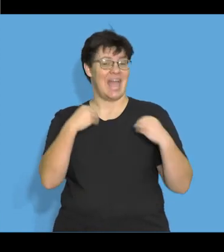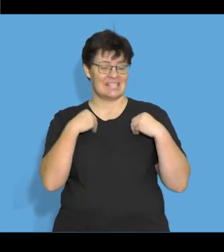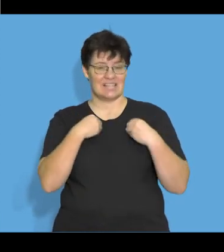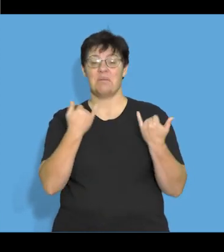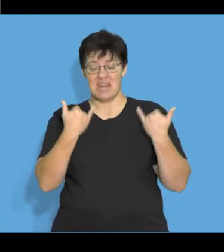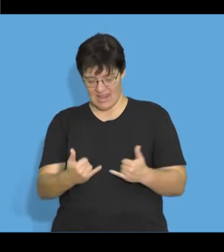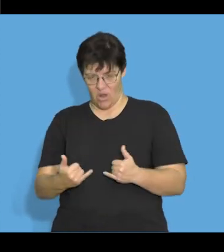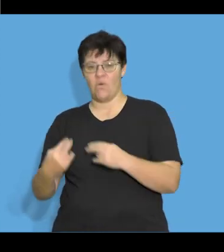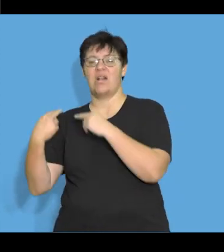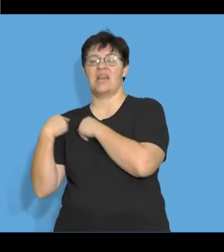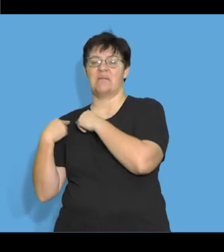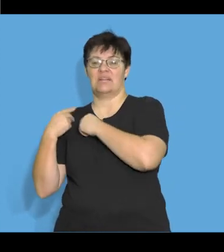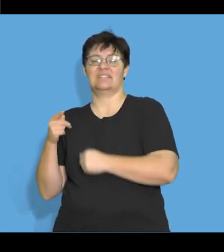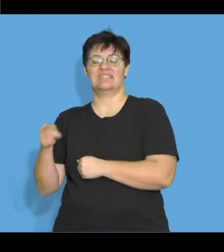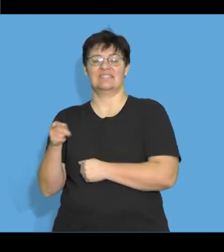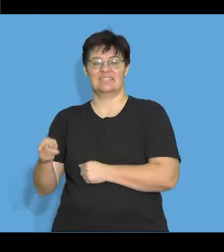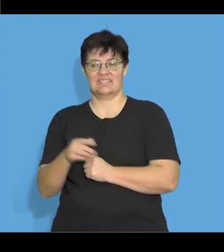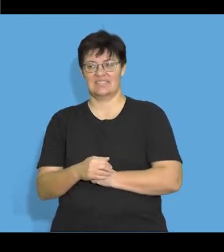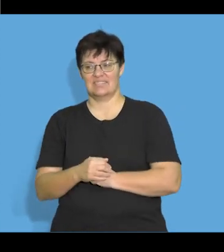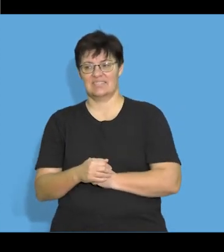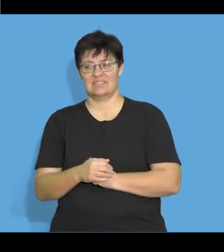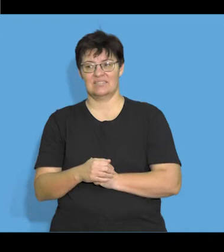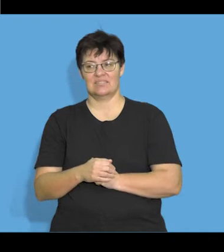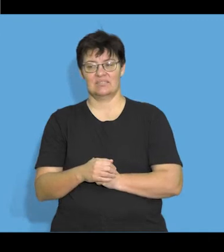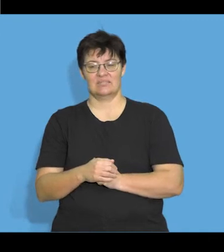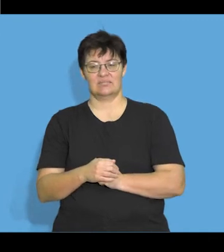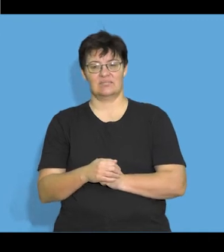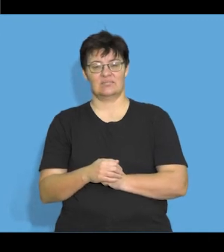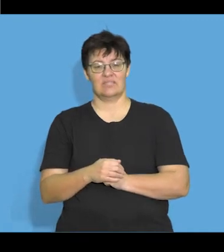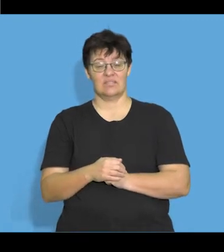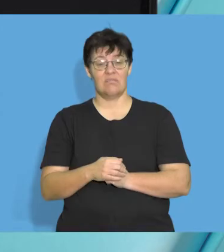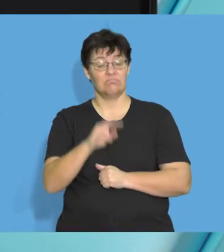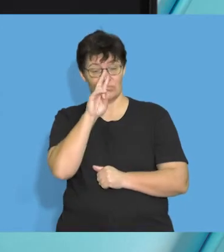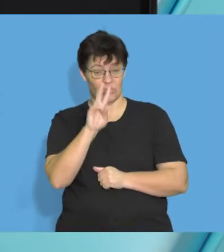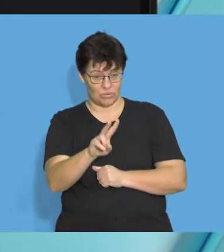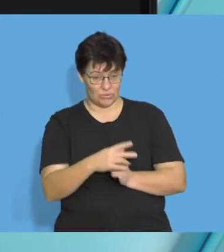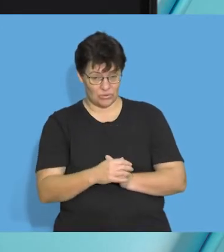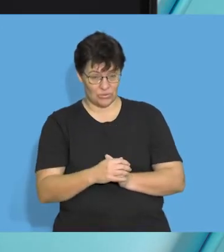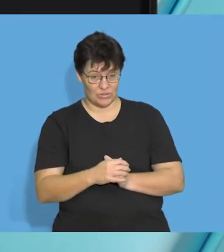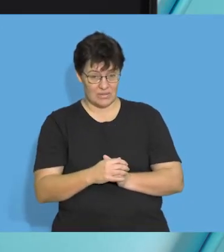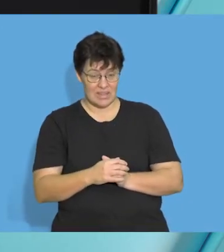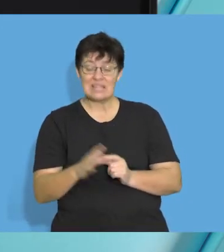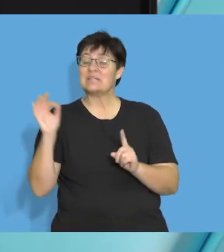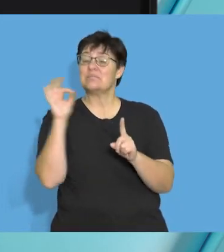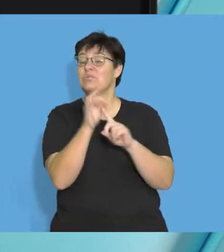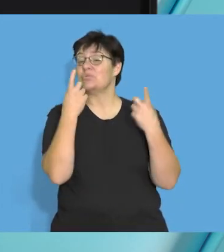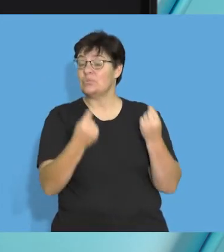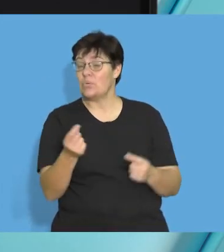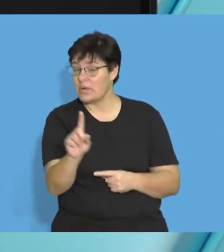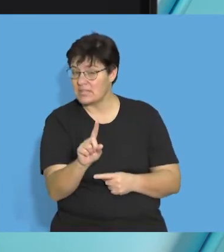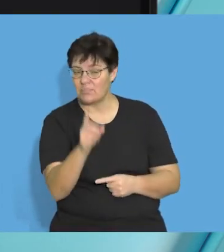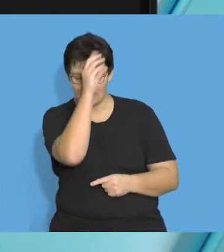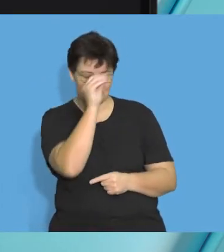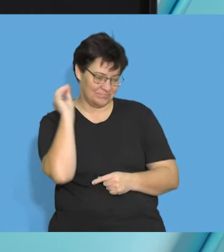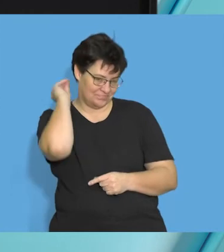but it's now regarded as a liability. So watch this closely, guys. And it was done specifically with this in